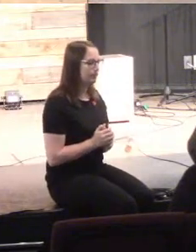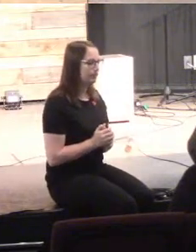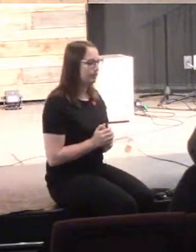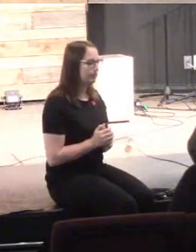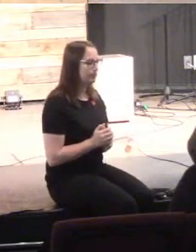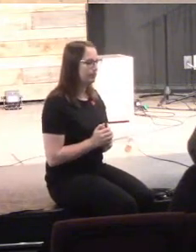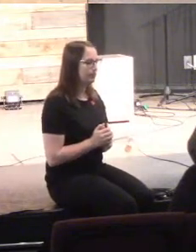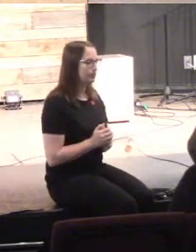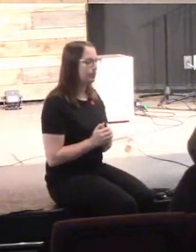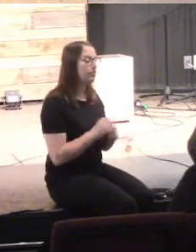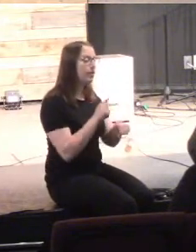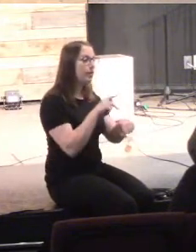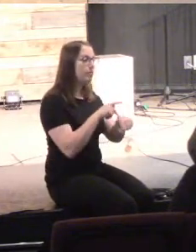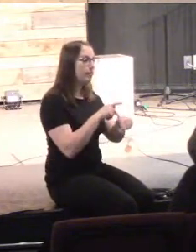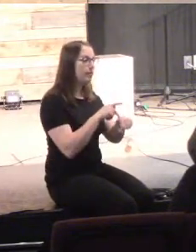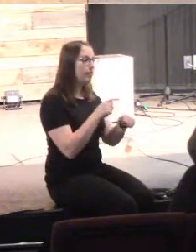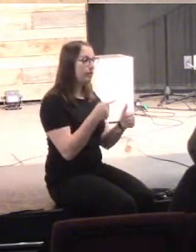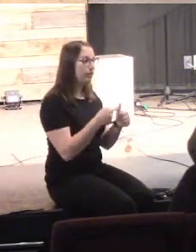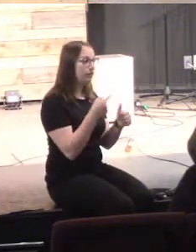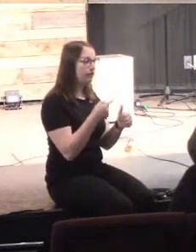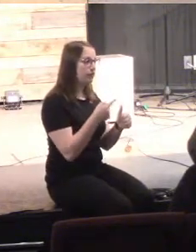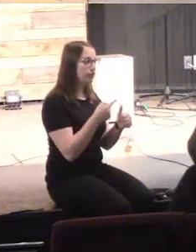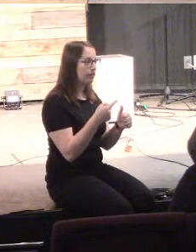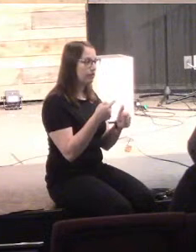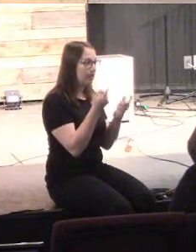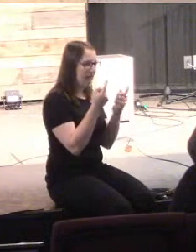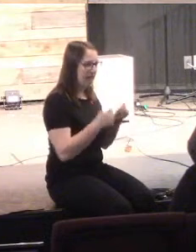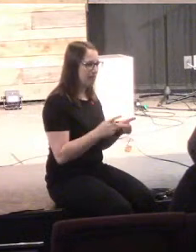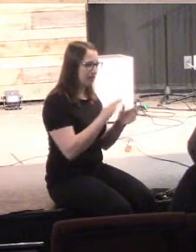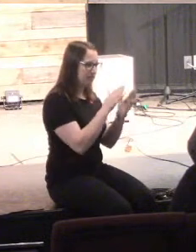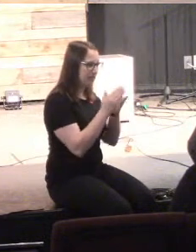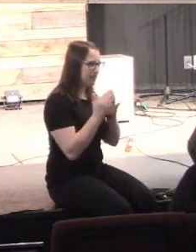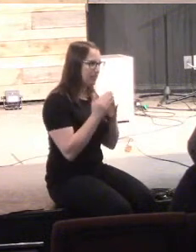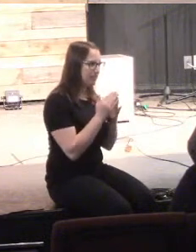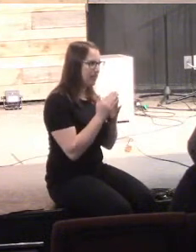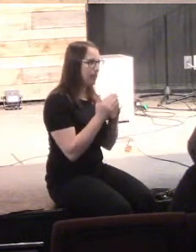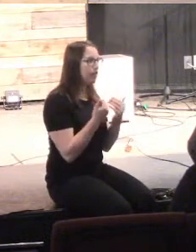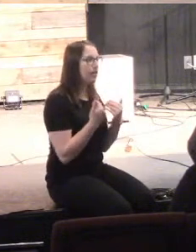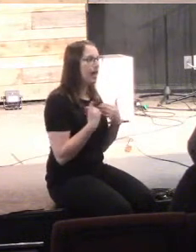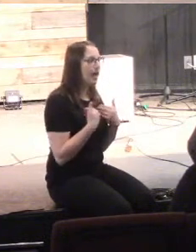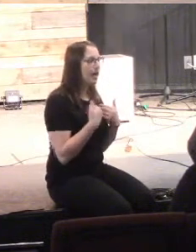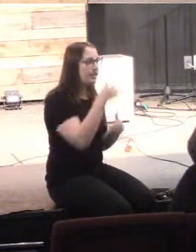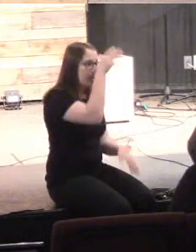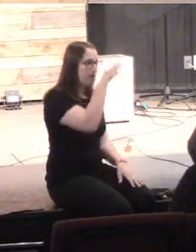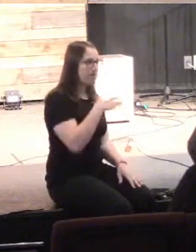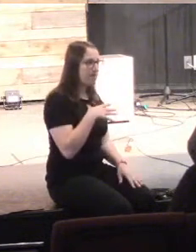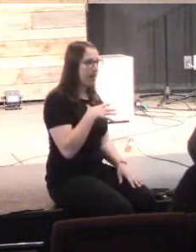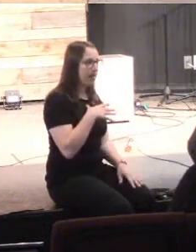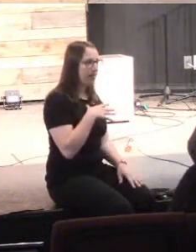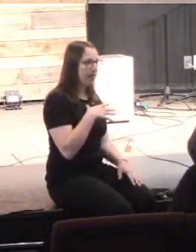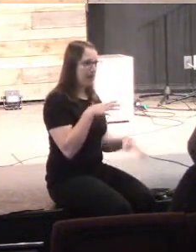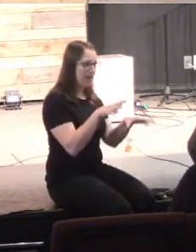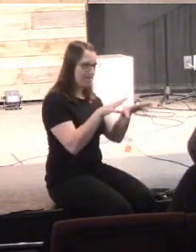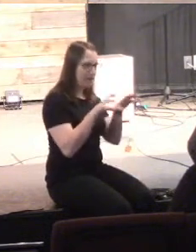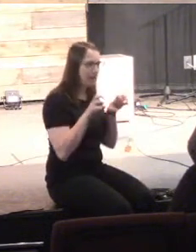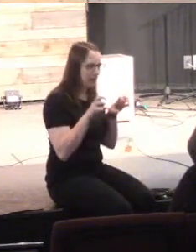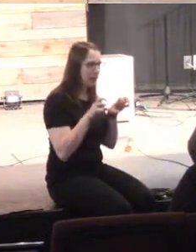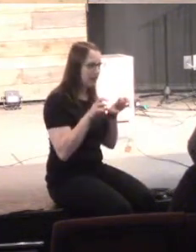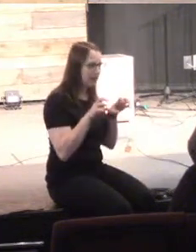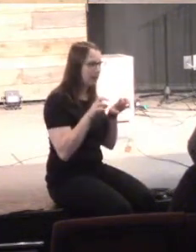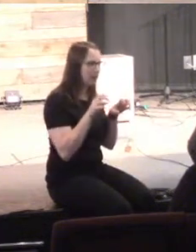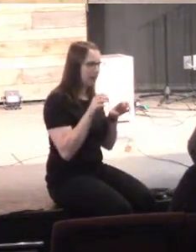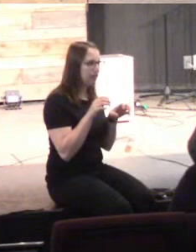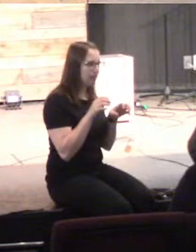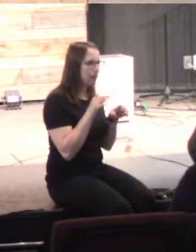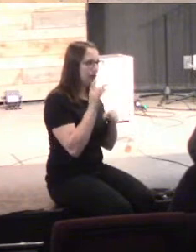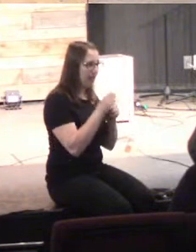Peter first, he ends up in Lydda, where there's a man who's been paralyzed for 8 years. Now, brothers and sisters, I don't know about you,